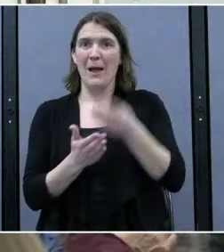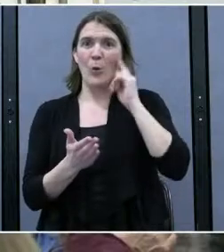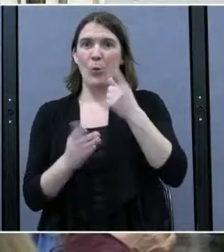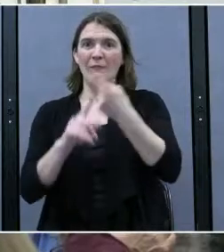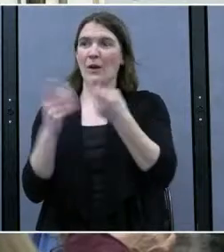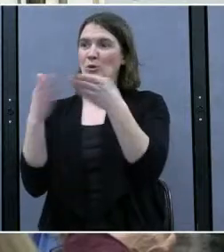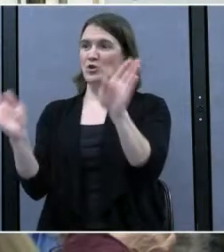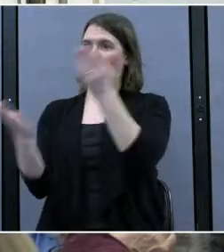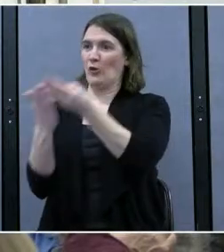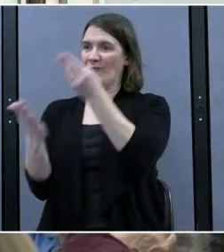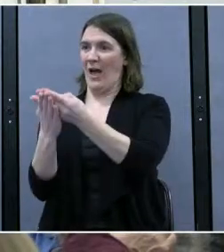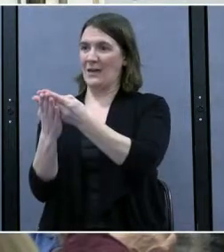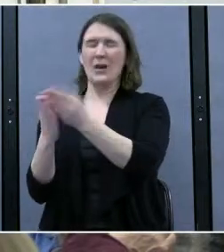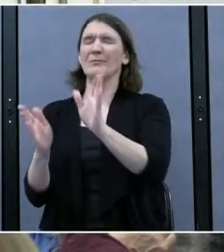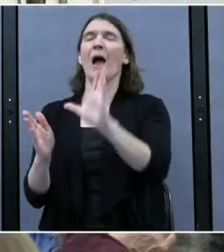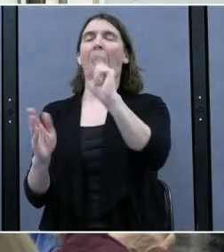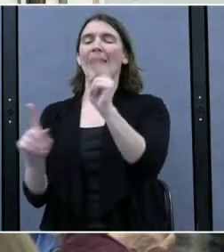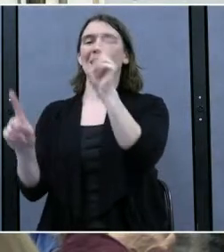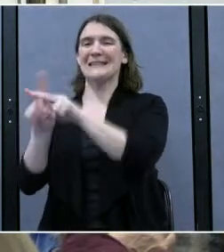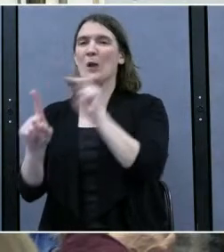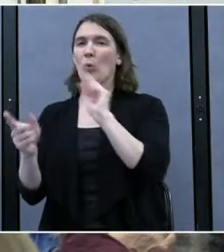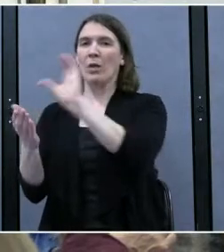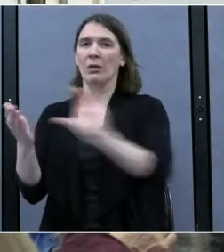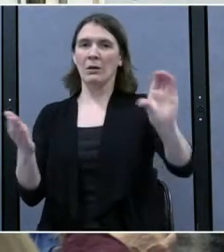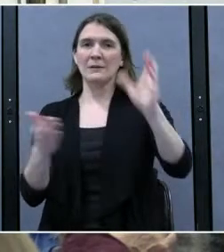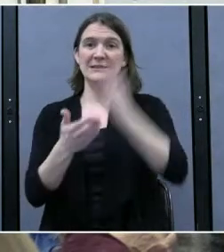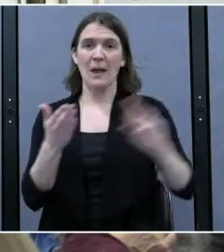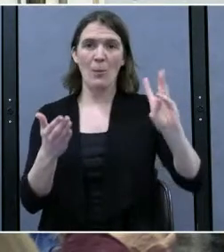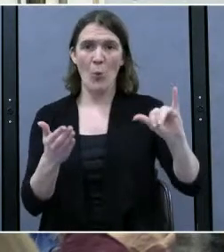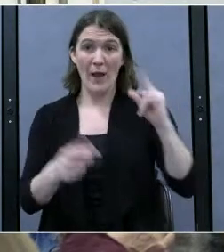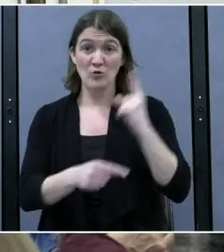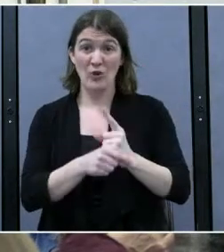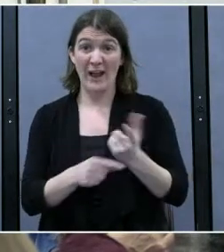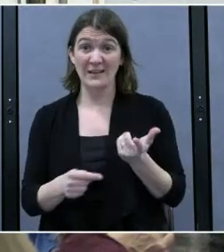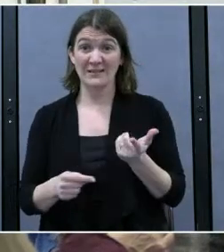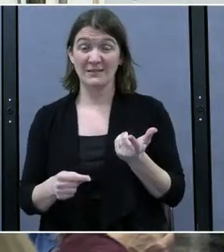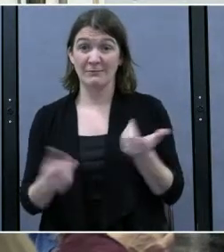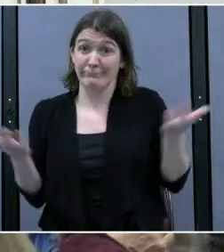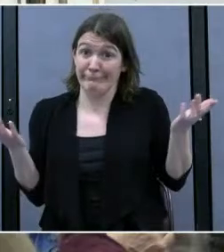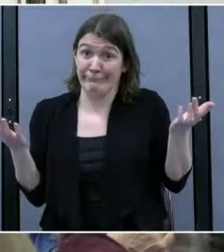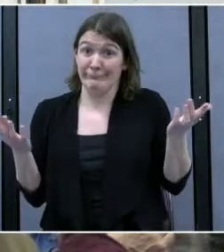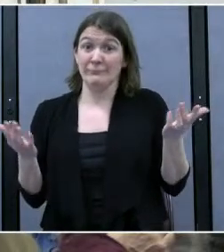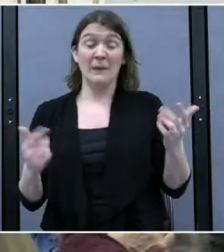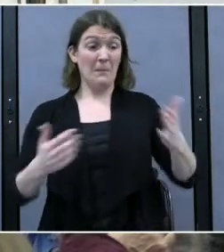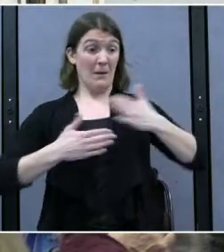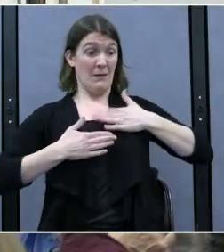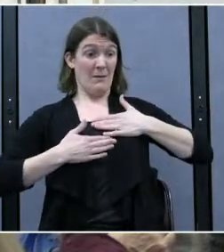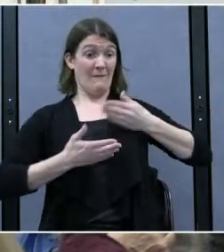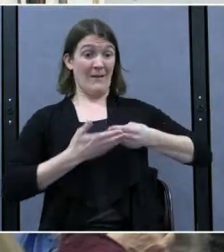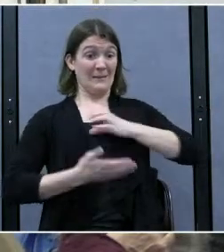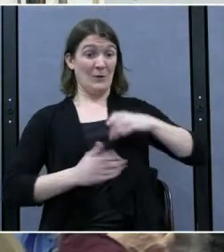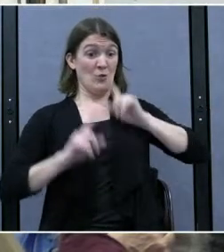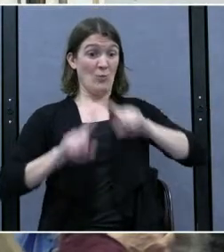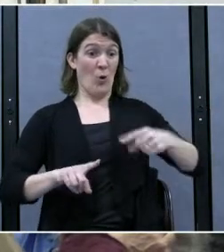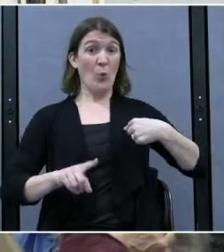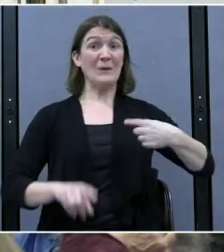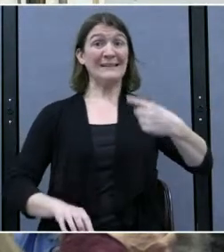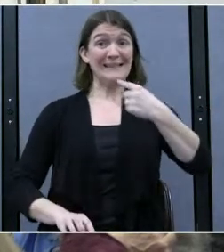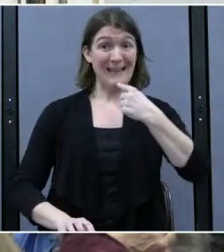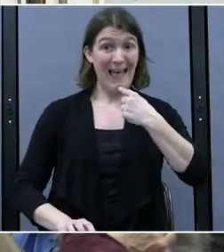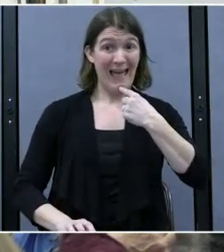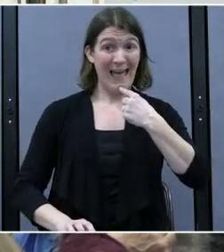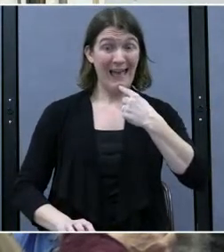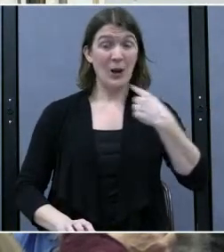general fund balance, the unassigned fund balance, one way or another. In our report, we say more or less that